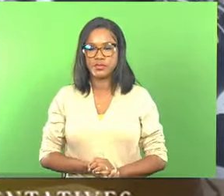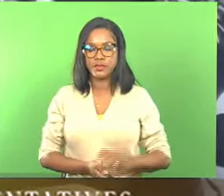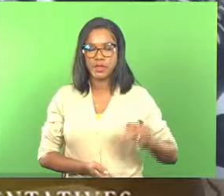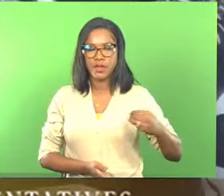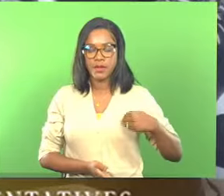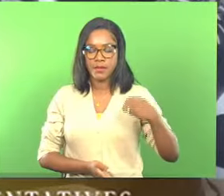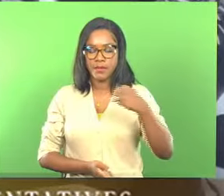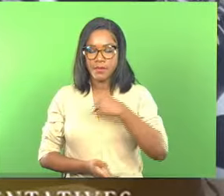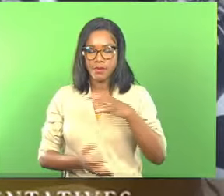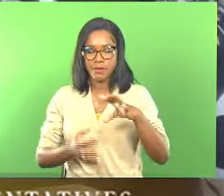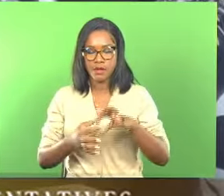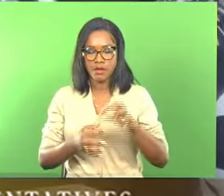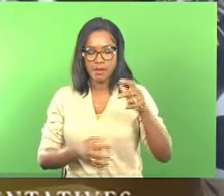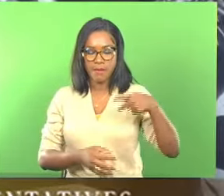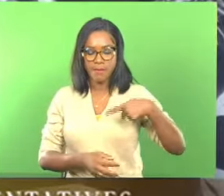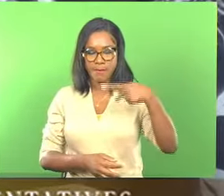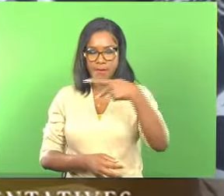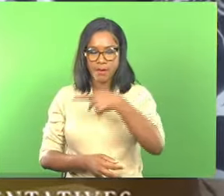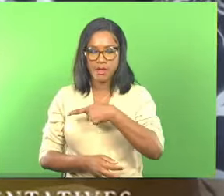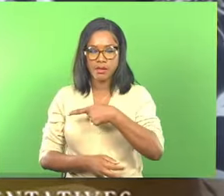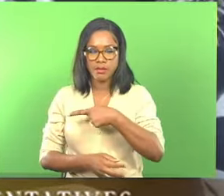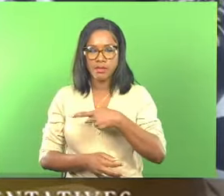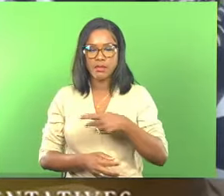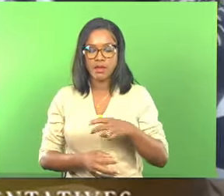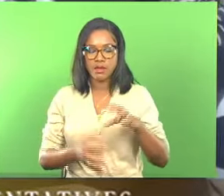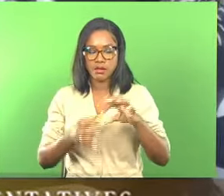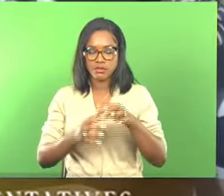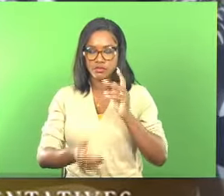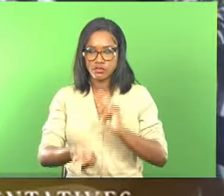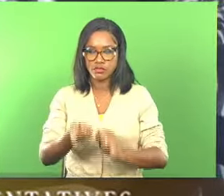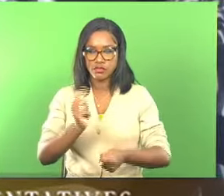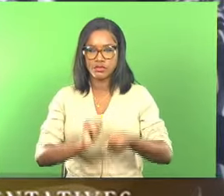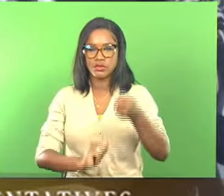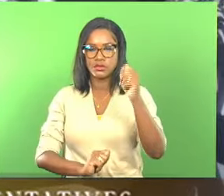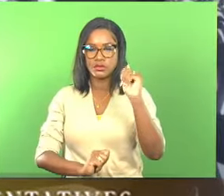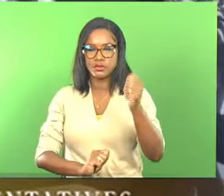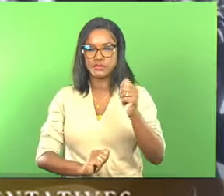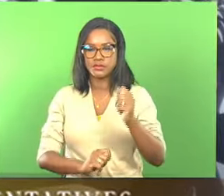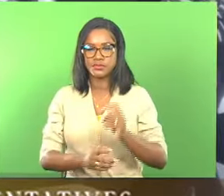Members of Parliament of the Republic of Trinidad and Tobago.